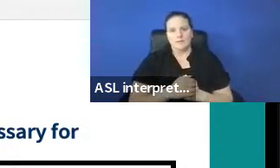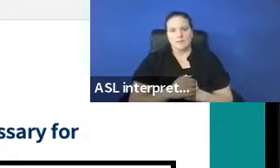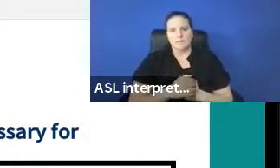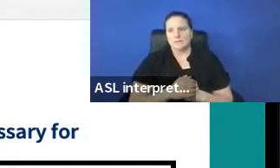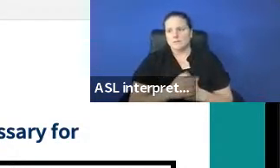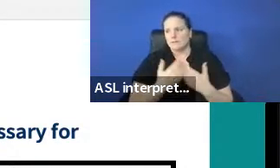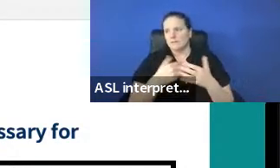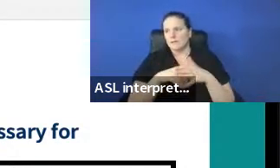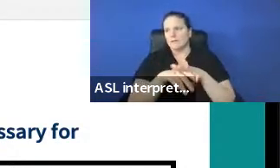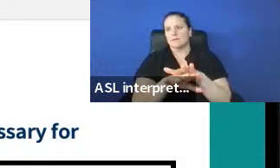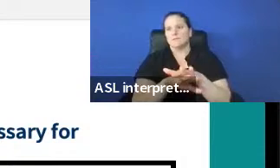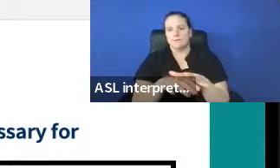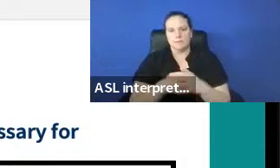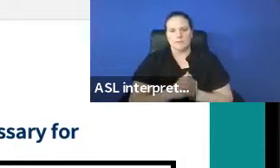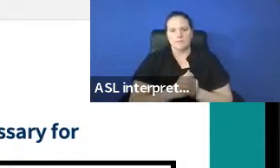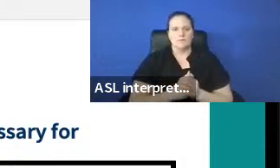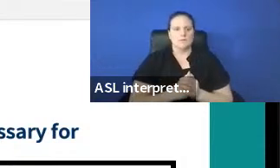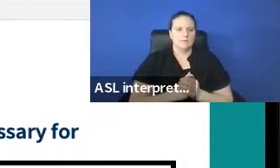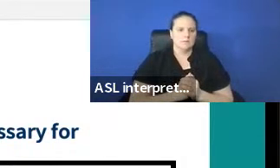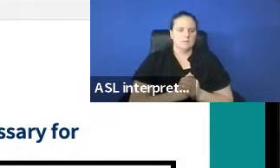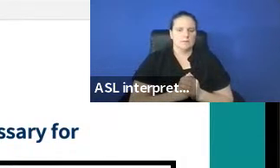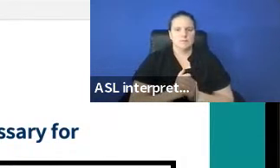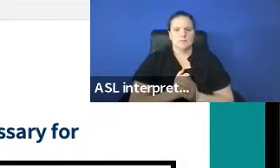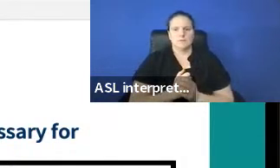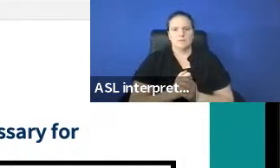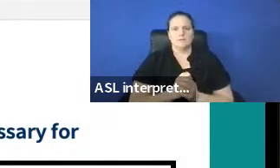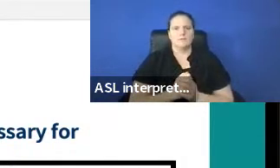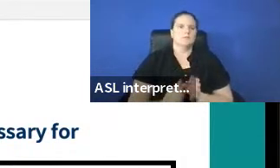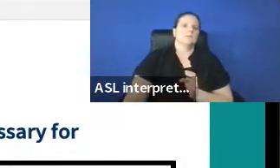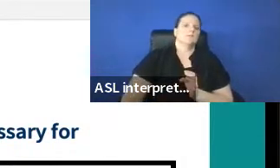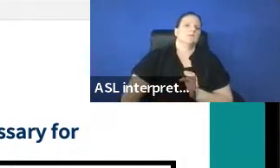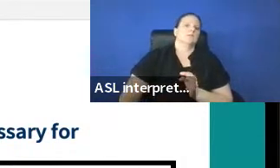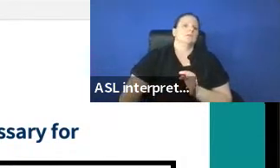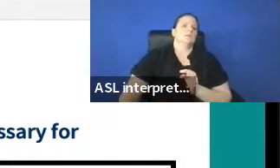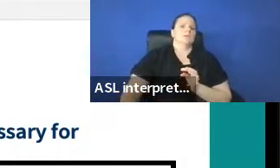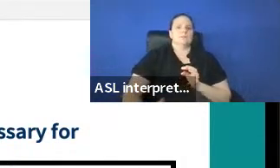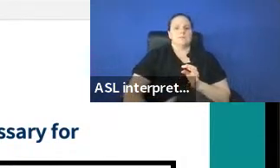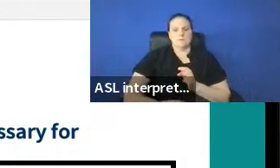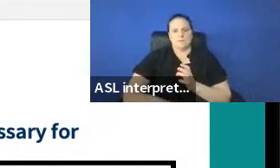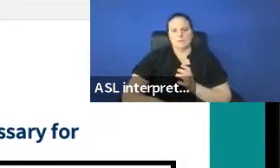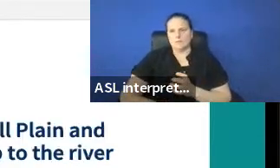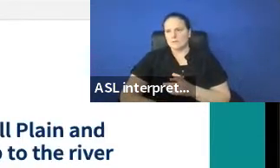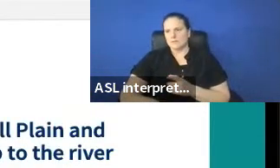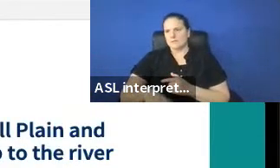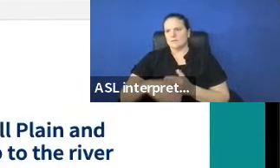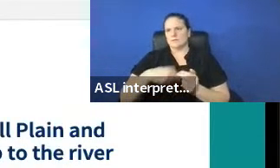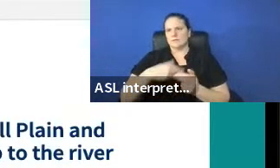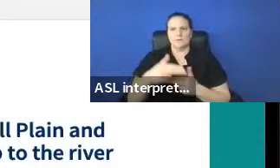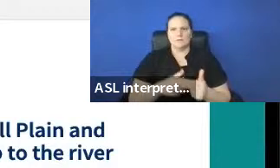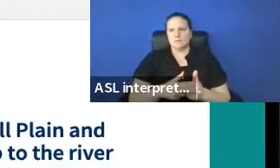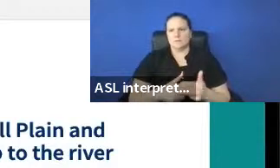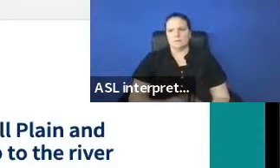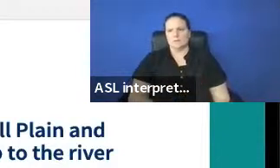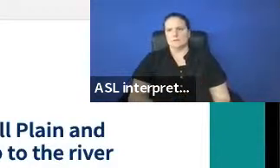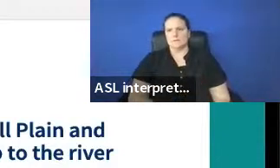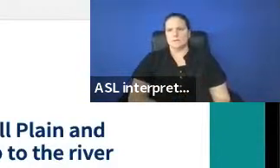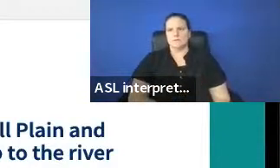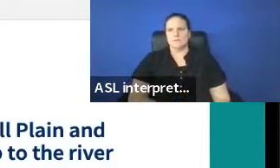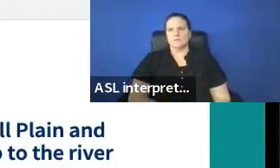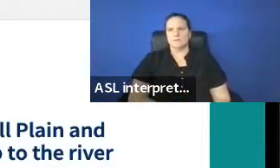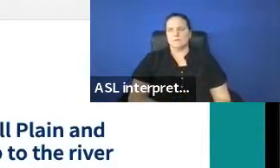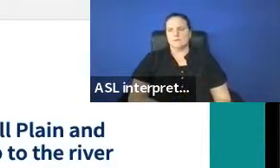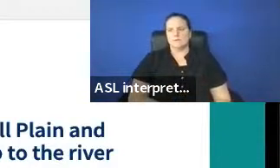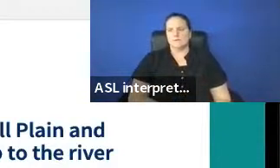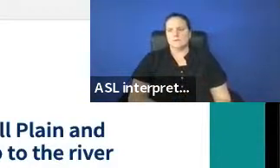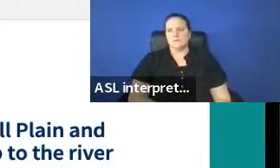will include all of the ramps that are there today. Next slide. And